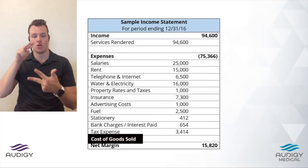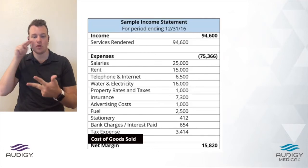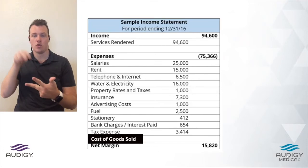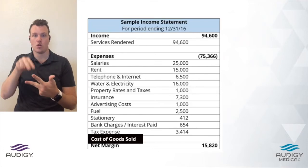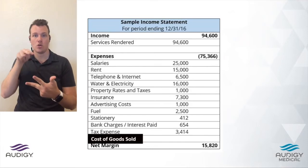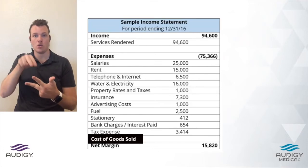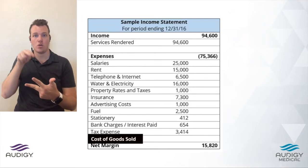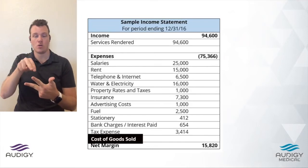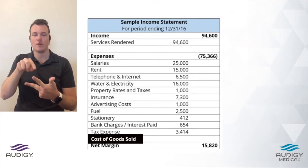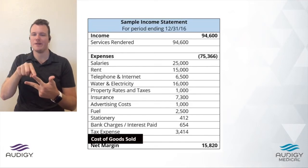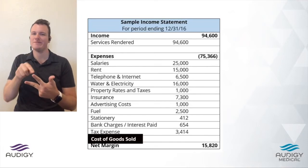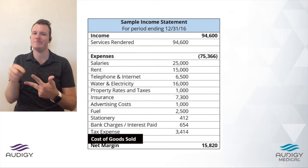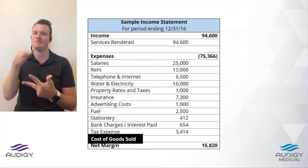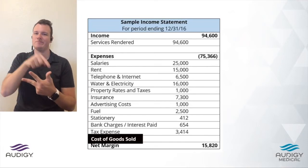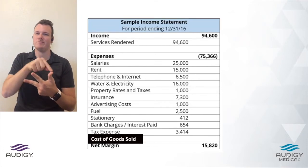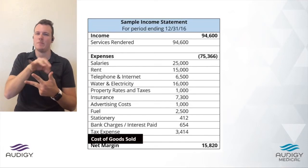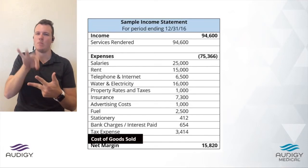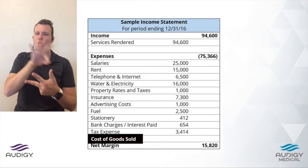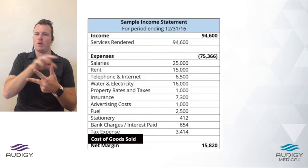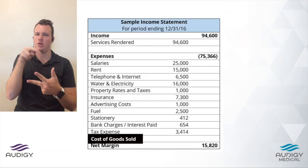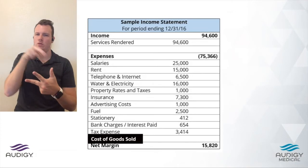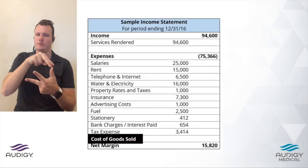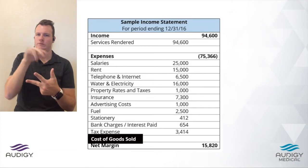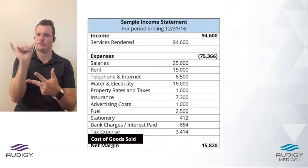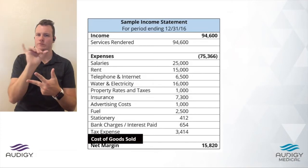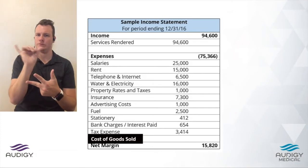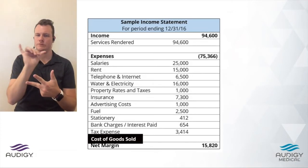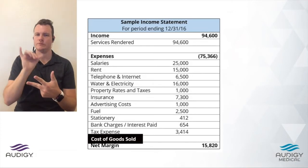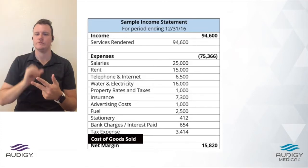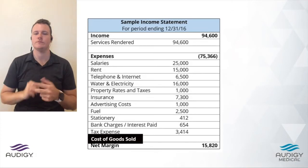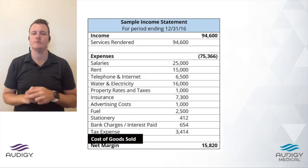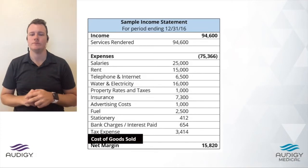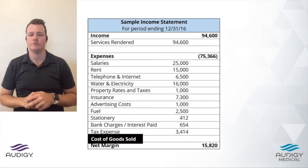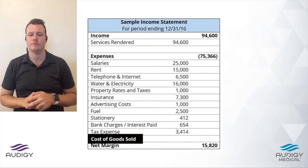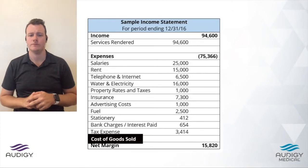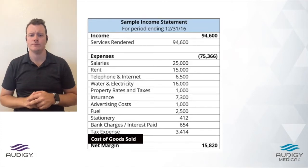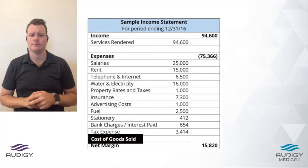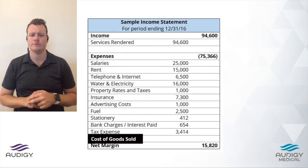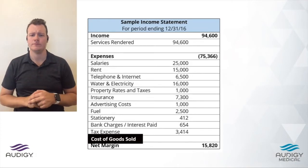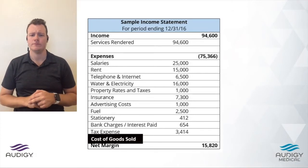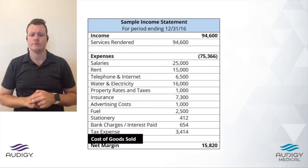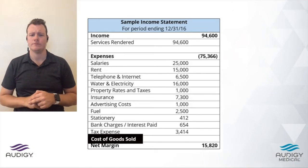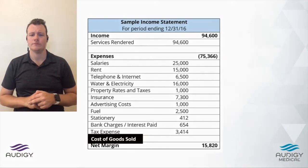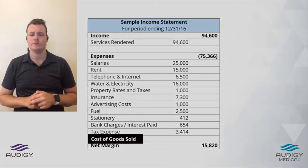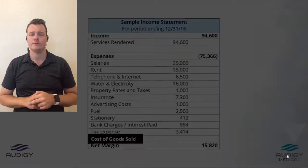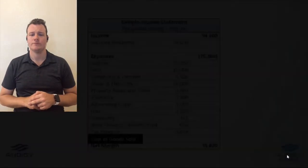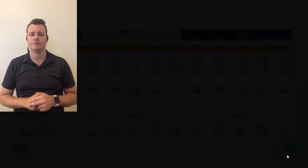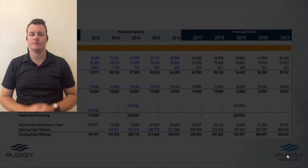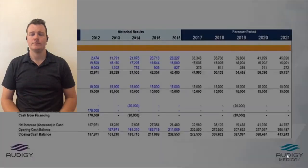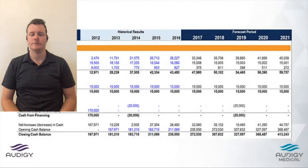need to look at both the balance sheet and this profit and loss sheet as well. Next slide, please.